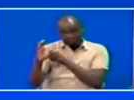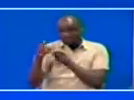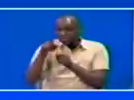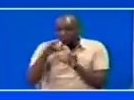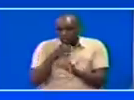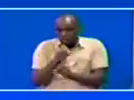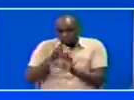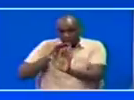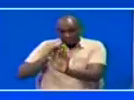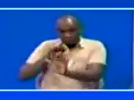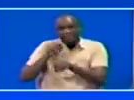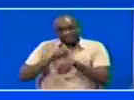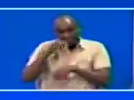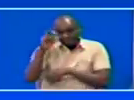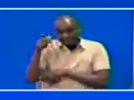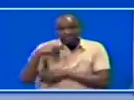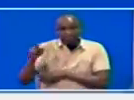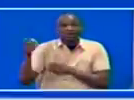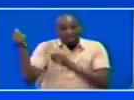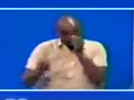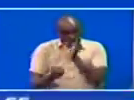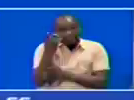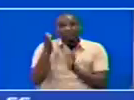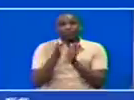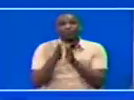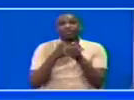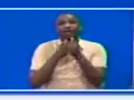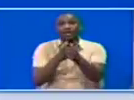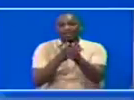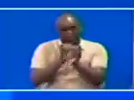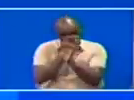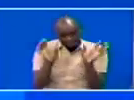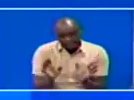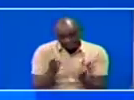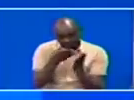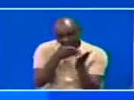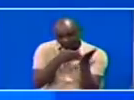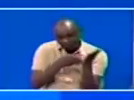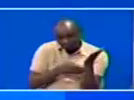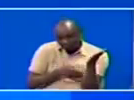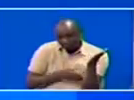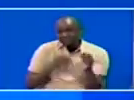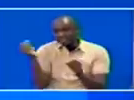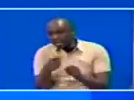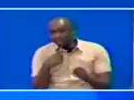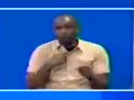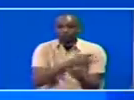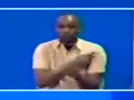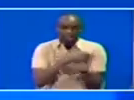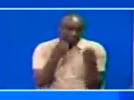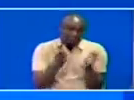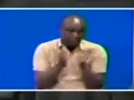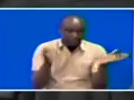on hold until the Salaries and Remuneration Commission provided clear guidelines on setting salaries for doctors in